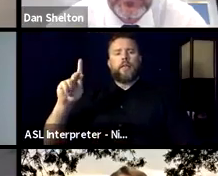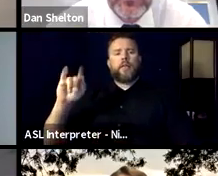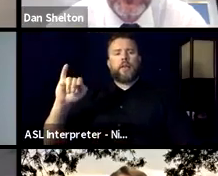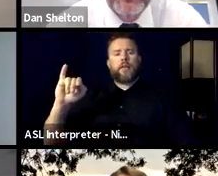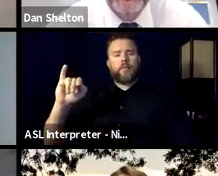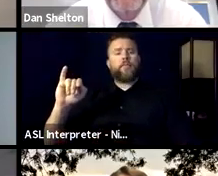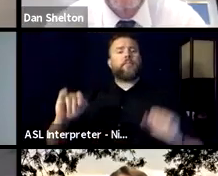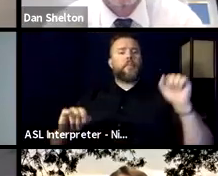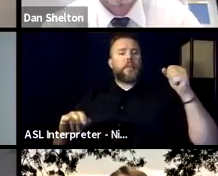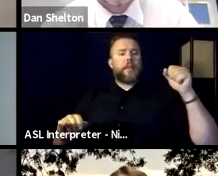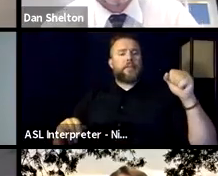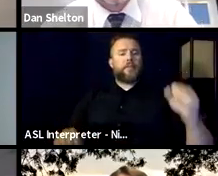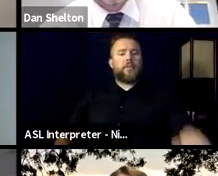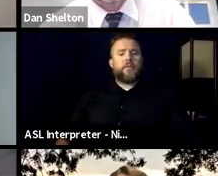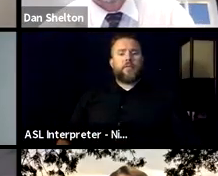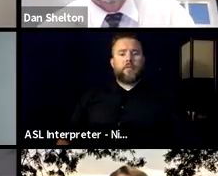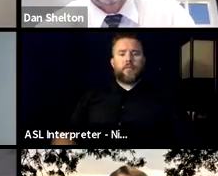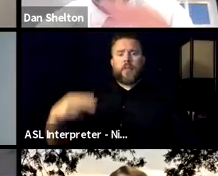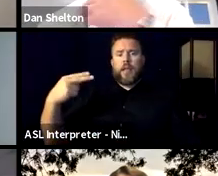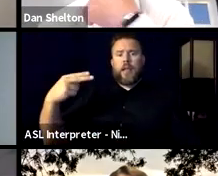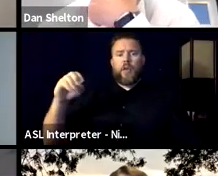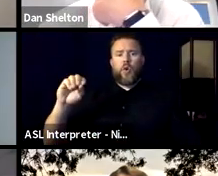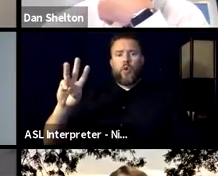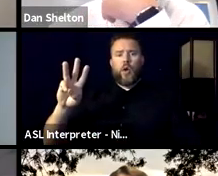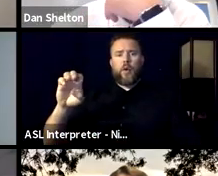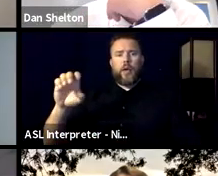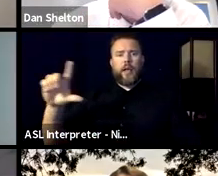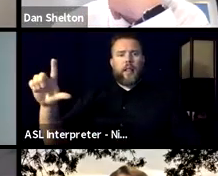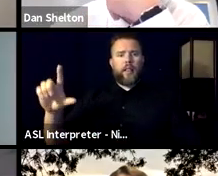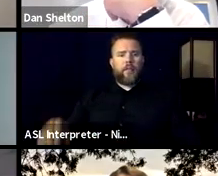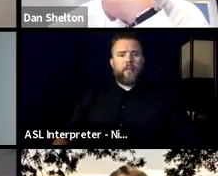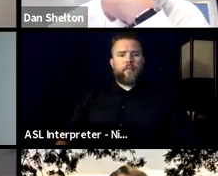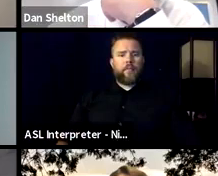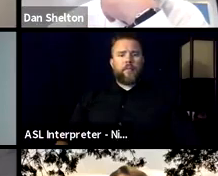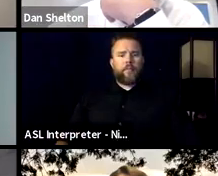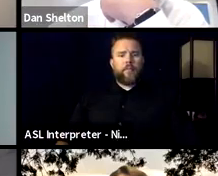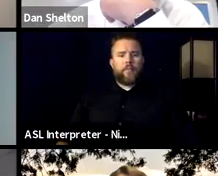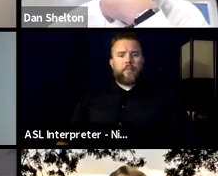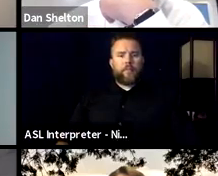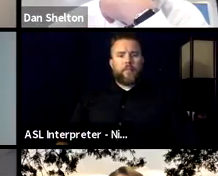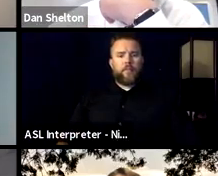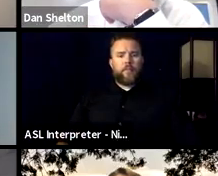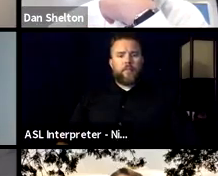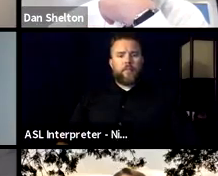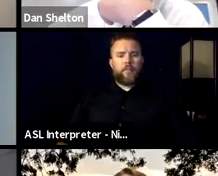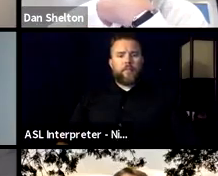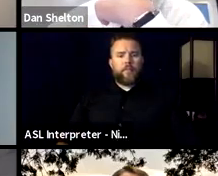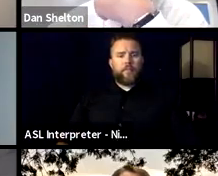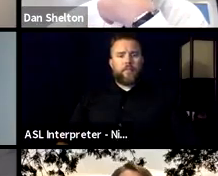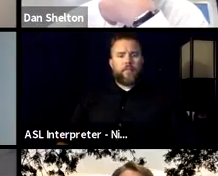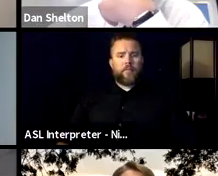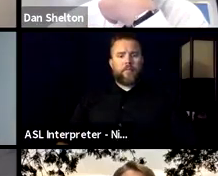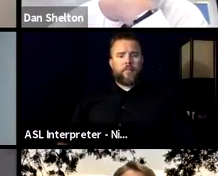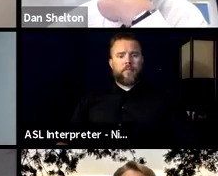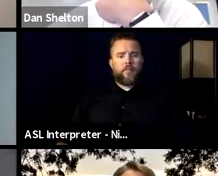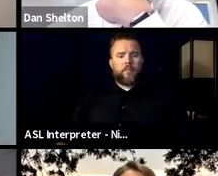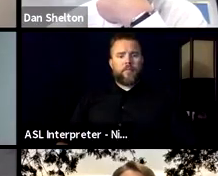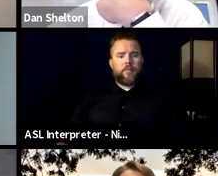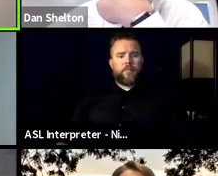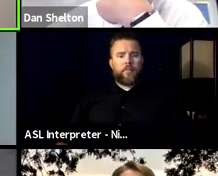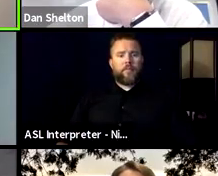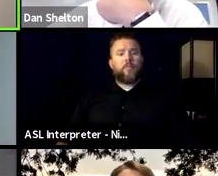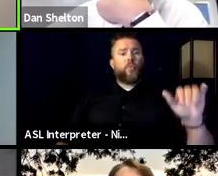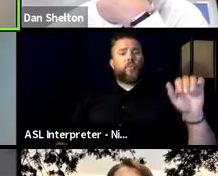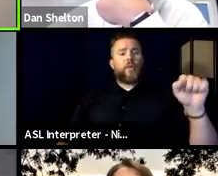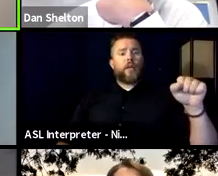Pulaski, yes. Okay, Mr. Howell. I think he stepped out. Thank you, Ben. Warren Howell,